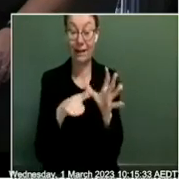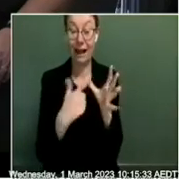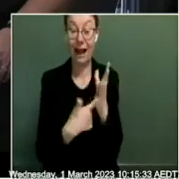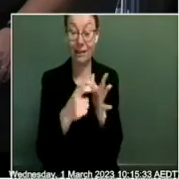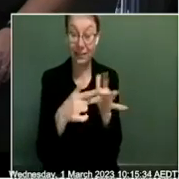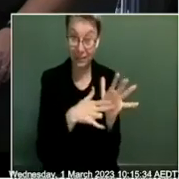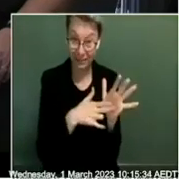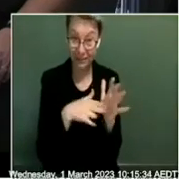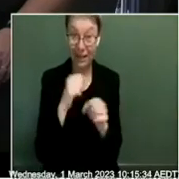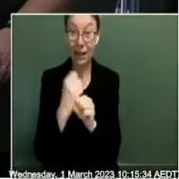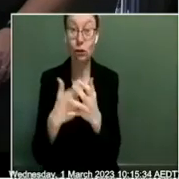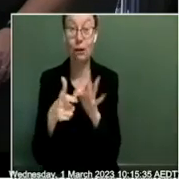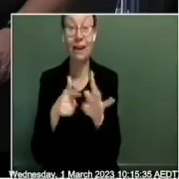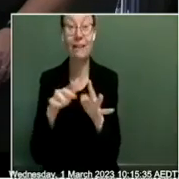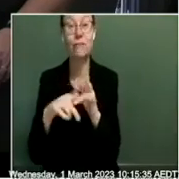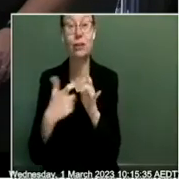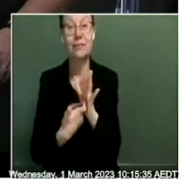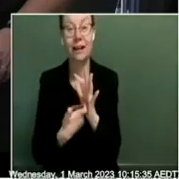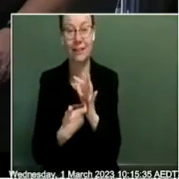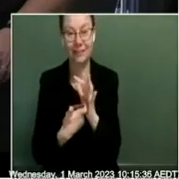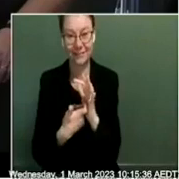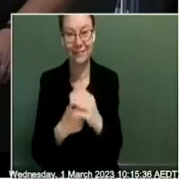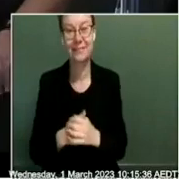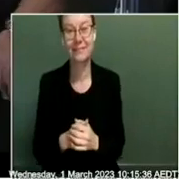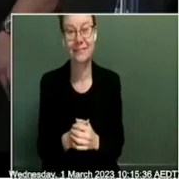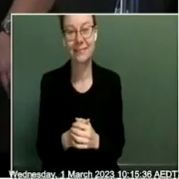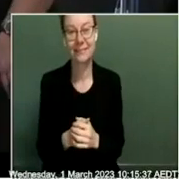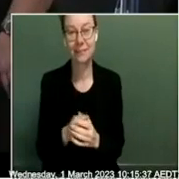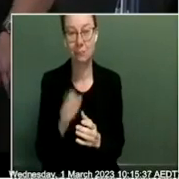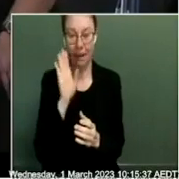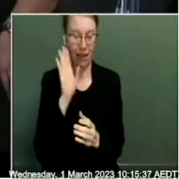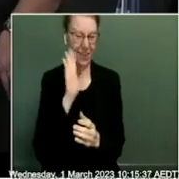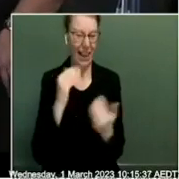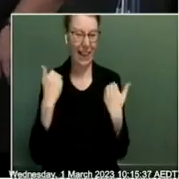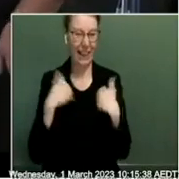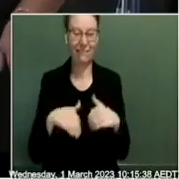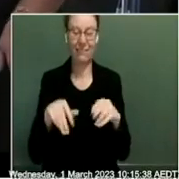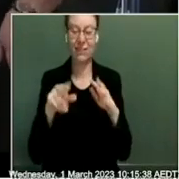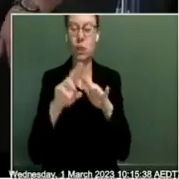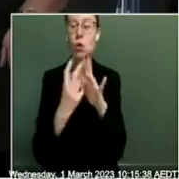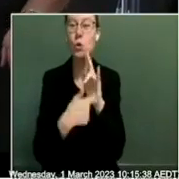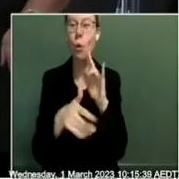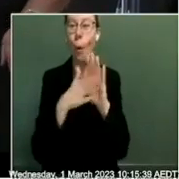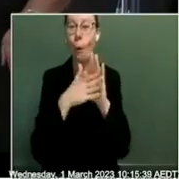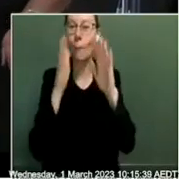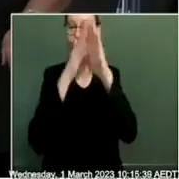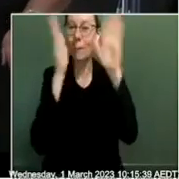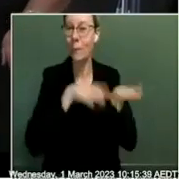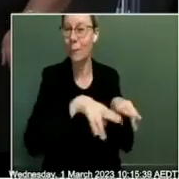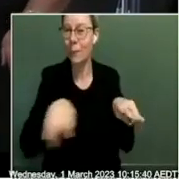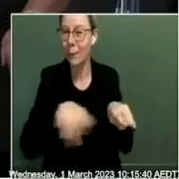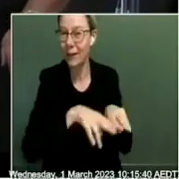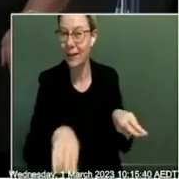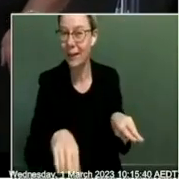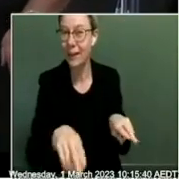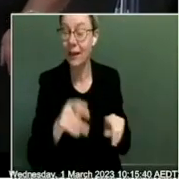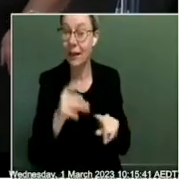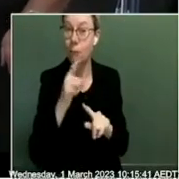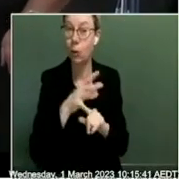in the dormitory. So I think that's important, because it's not only about that, it's Mum's story that she